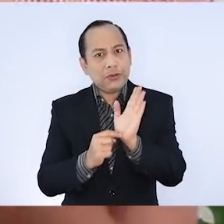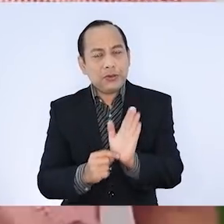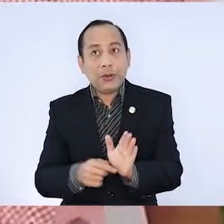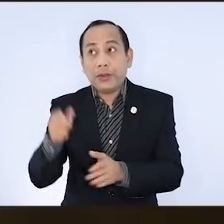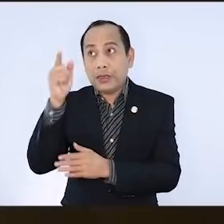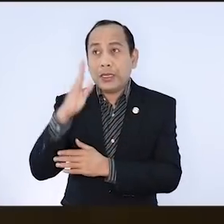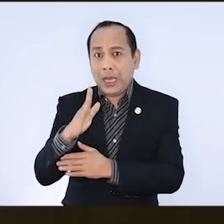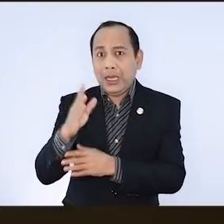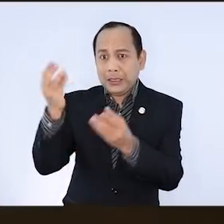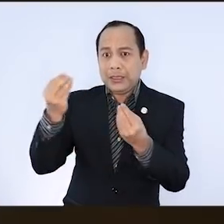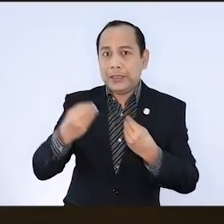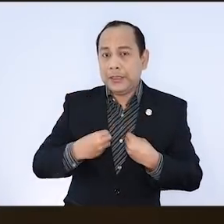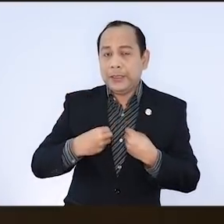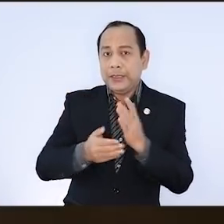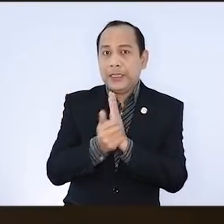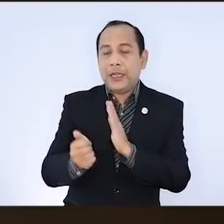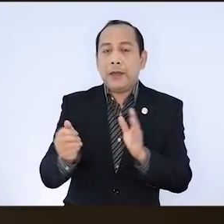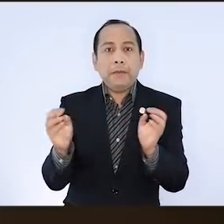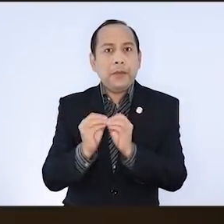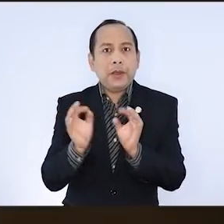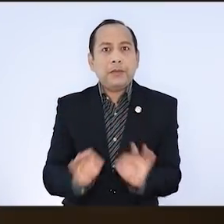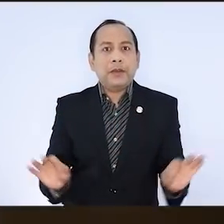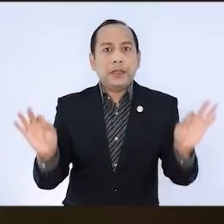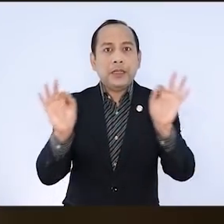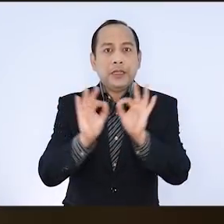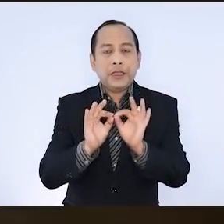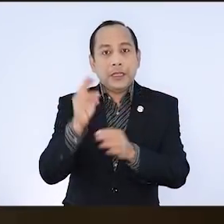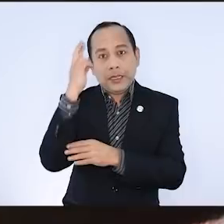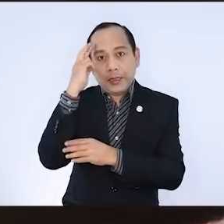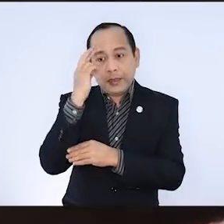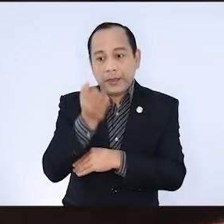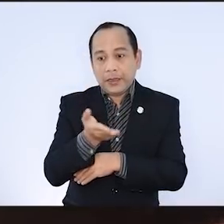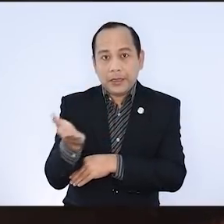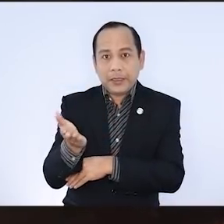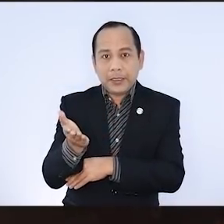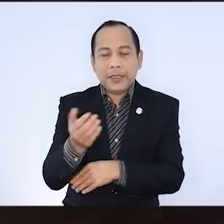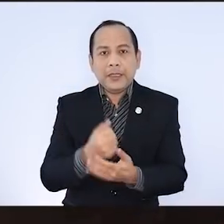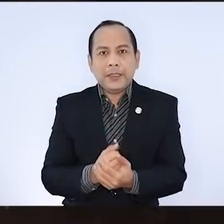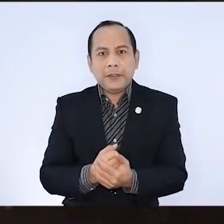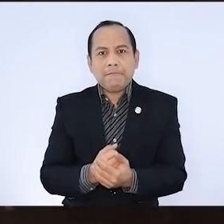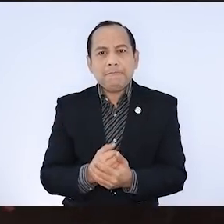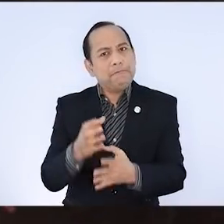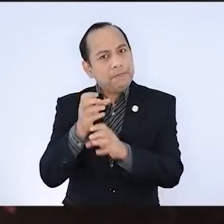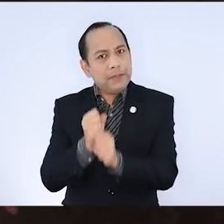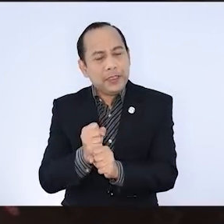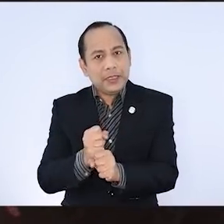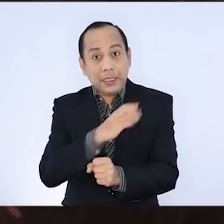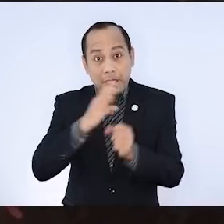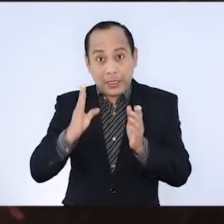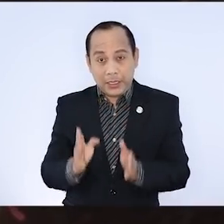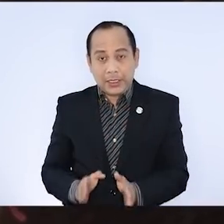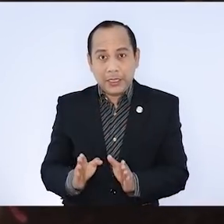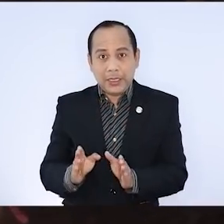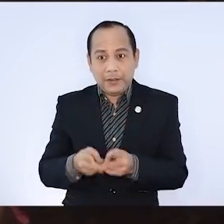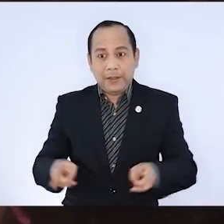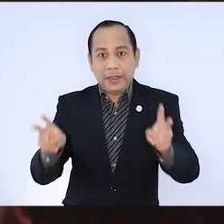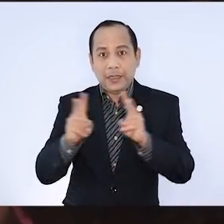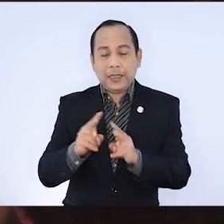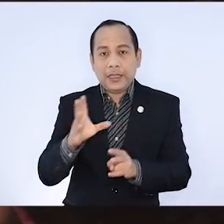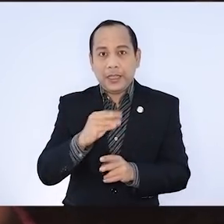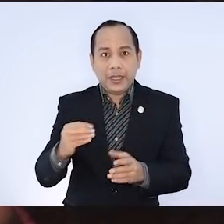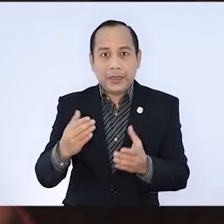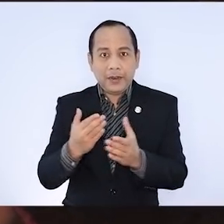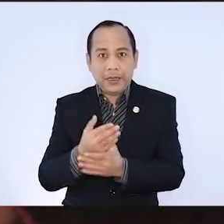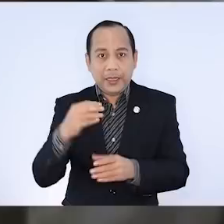their God-given talents, but more importantly, to remind them to embrace the Christian culture and their holy calling